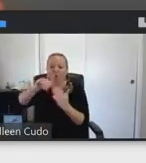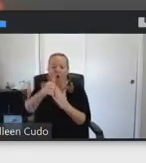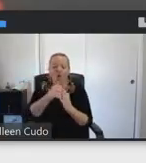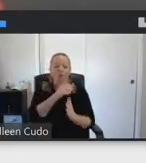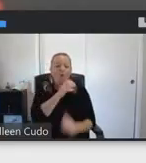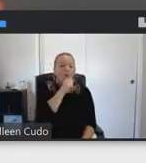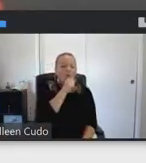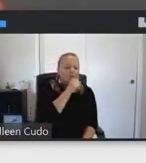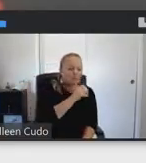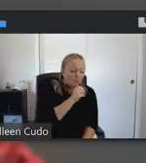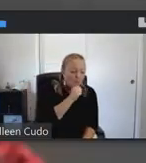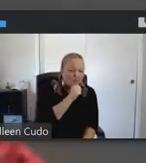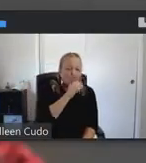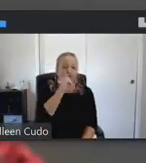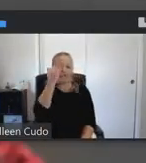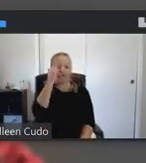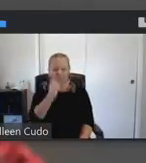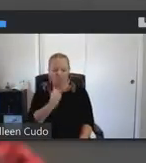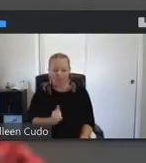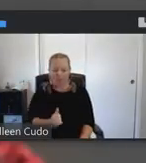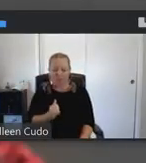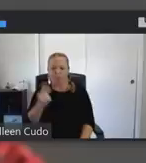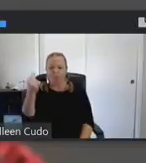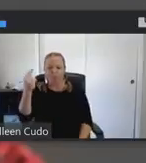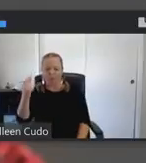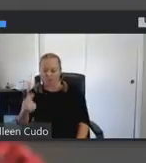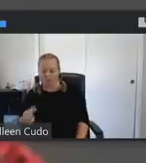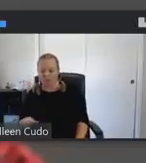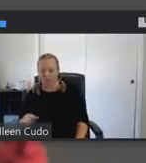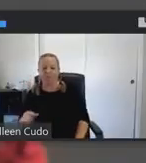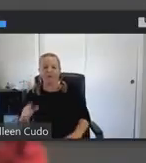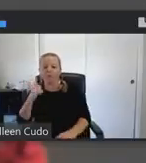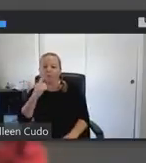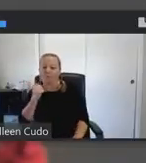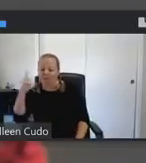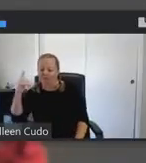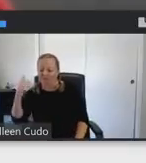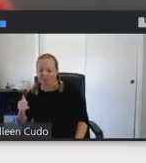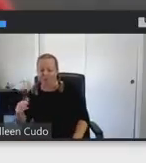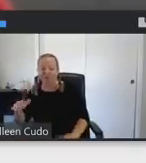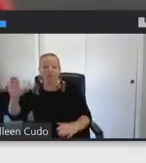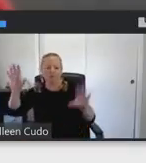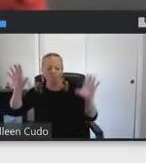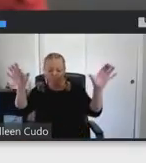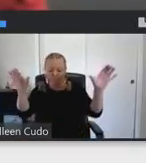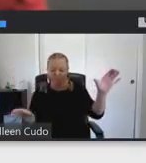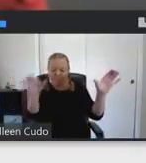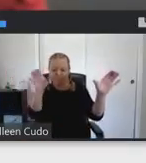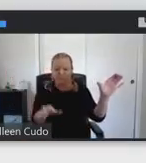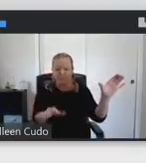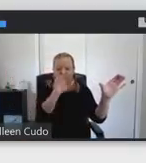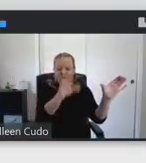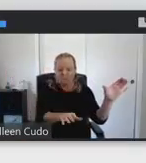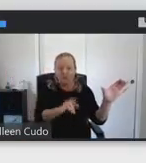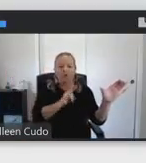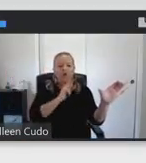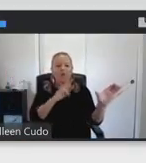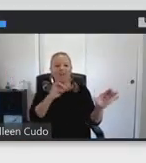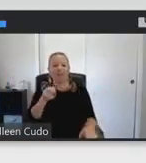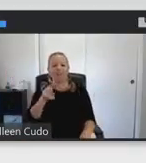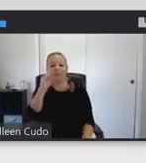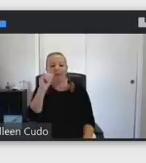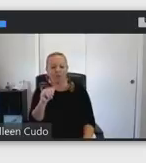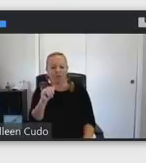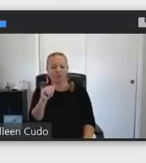Now I'm going to talk about the individual changes. So within the epidemiology status, the biggest change we made